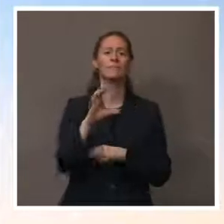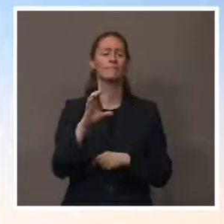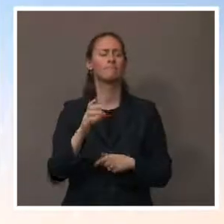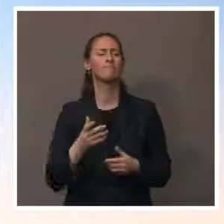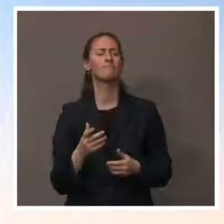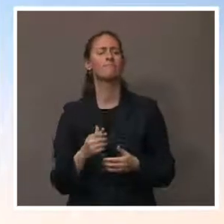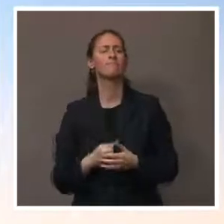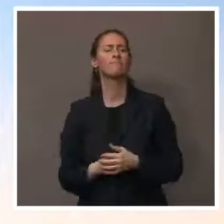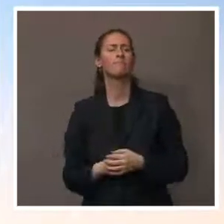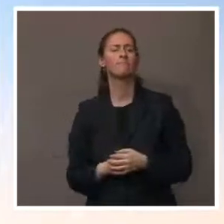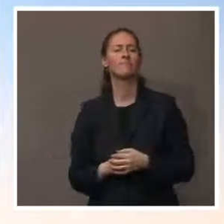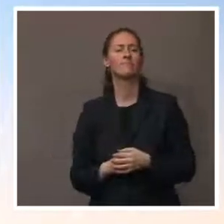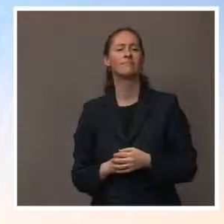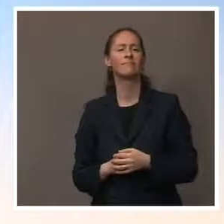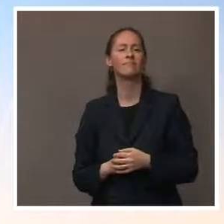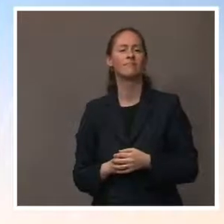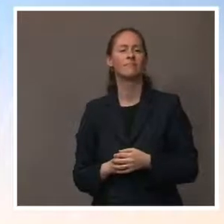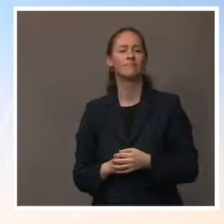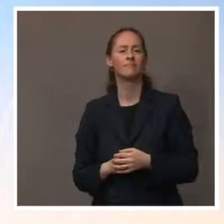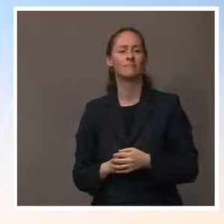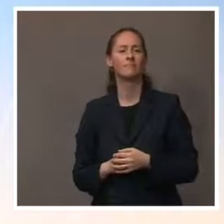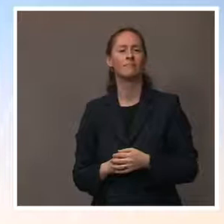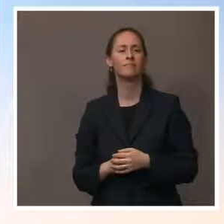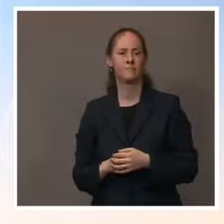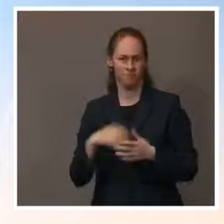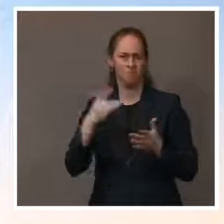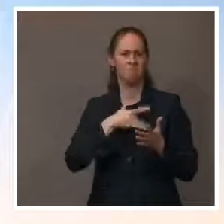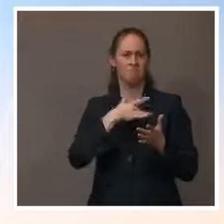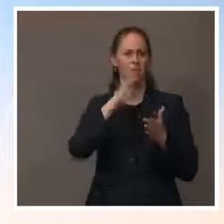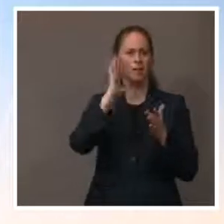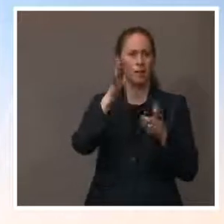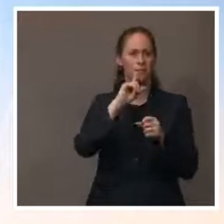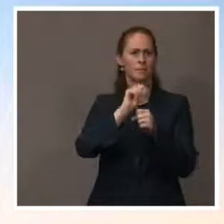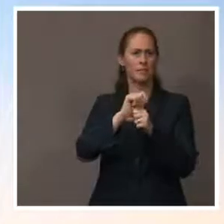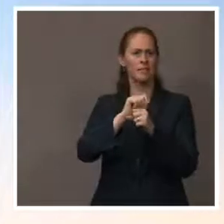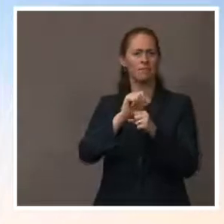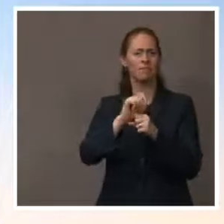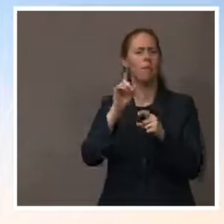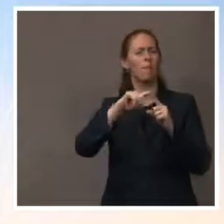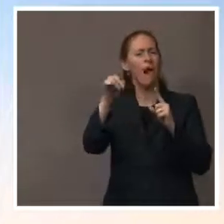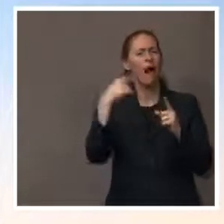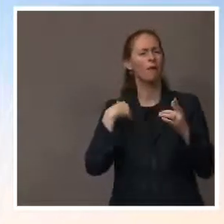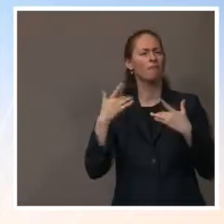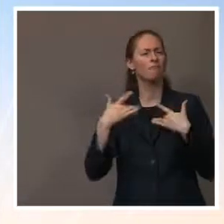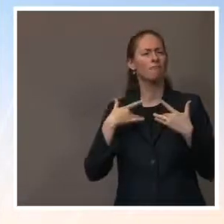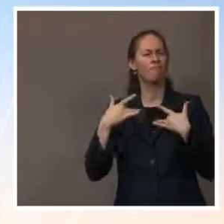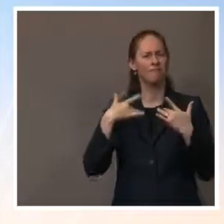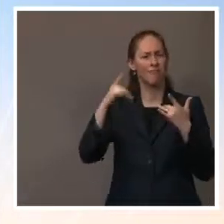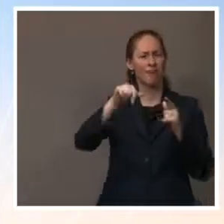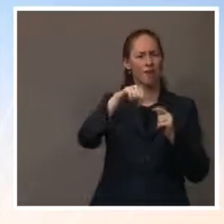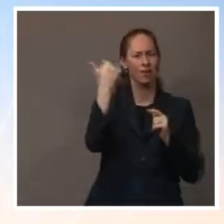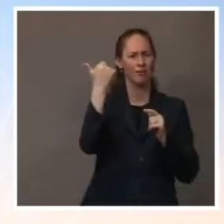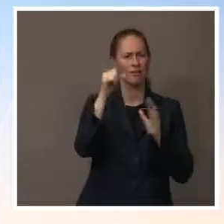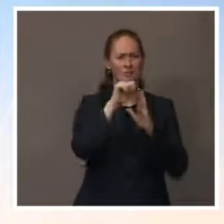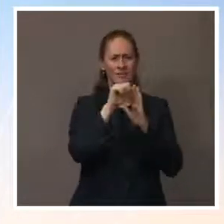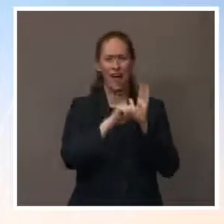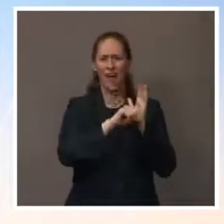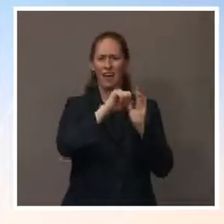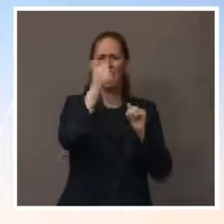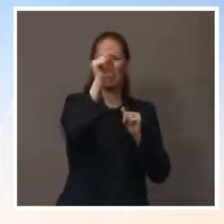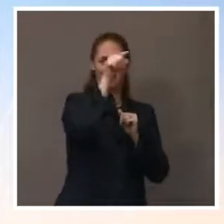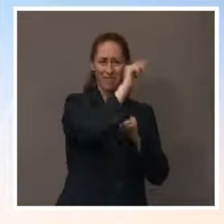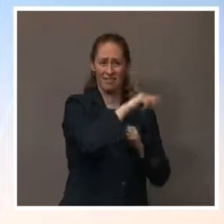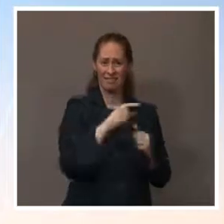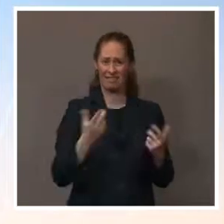where it's a 50% vaccination rate, perhaps. Communities are going to make their own decision. There's nothing ever magical